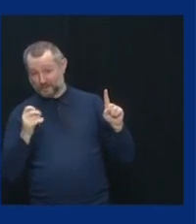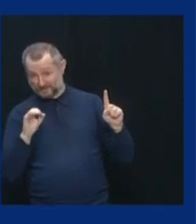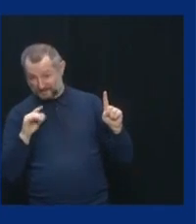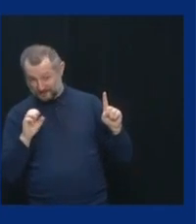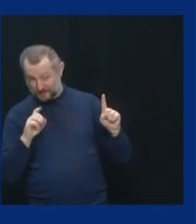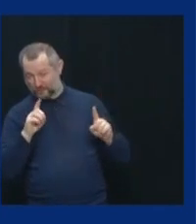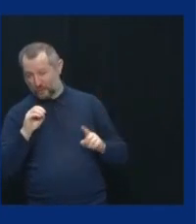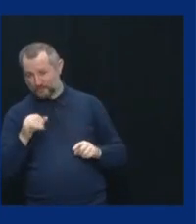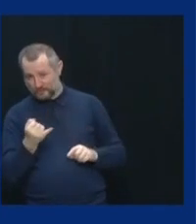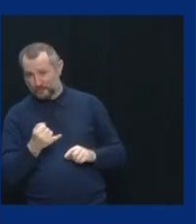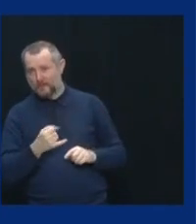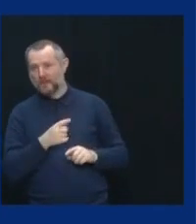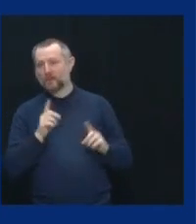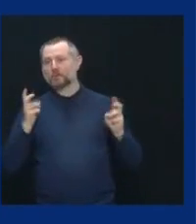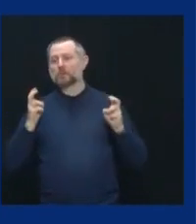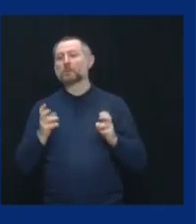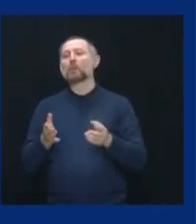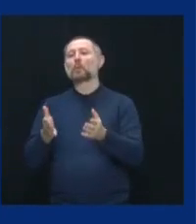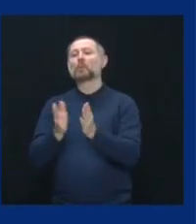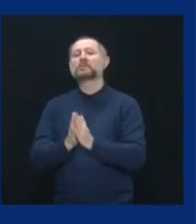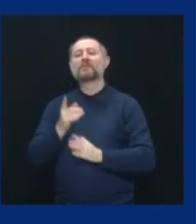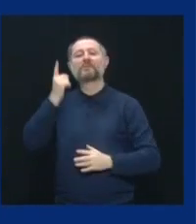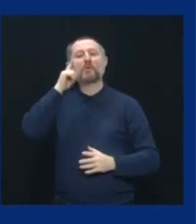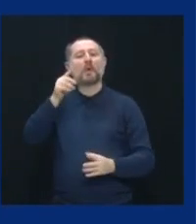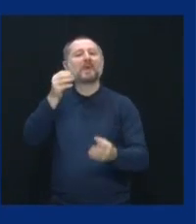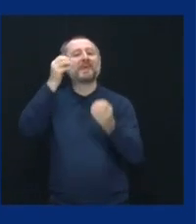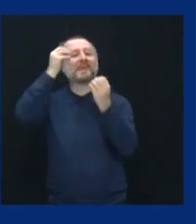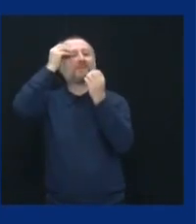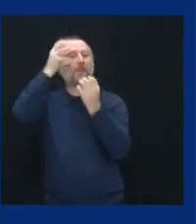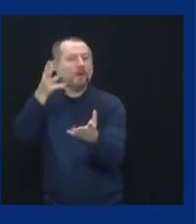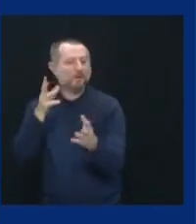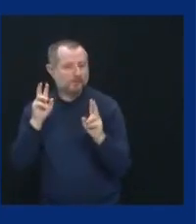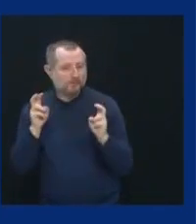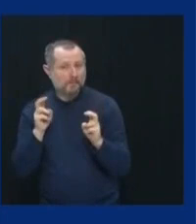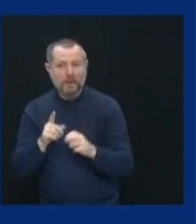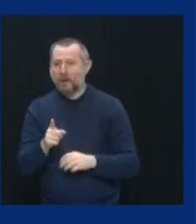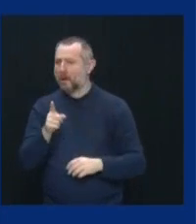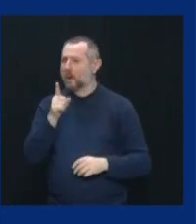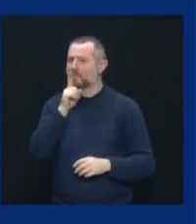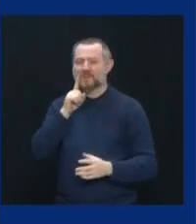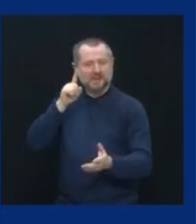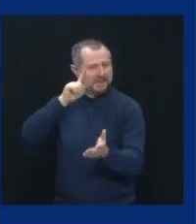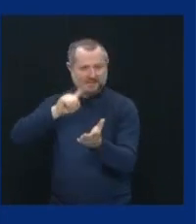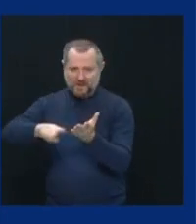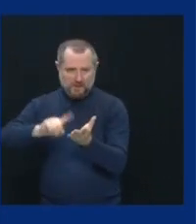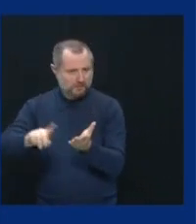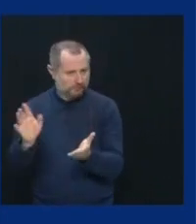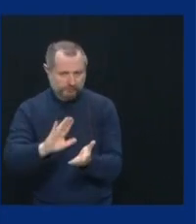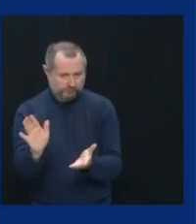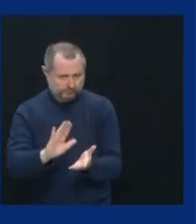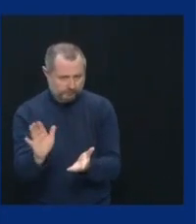had what's called a request for information, not an investigation. The